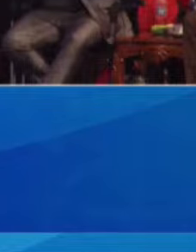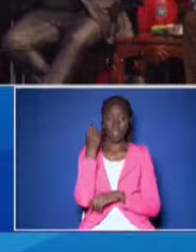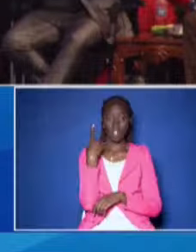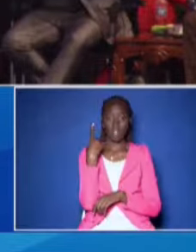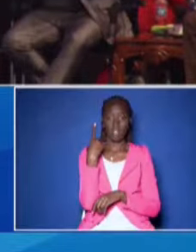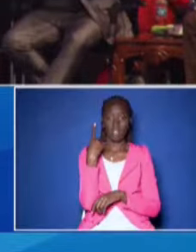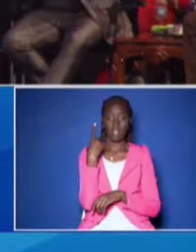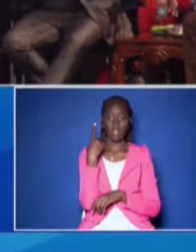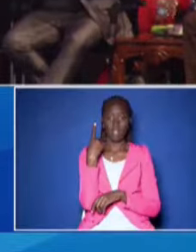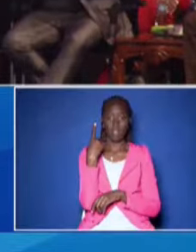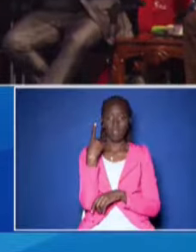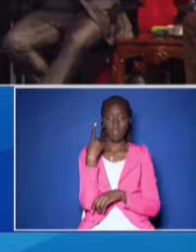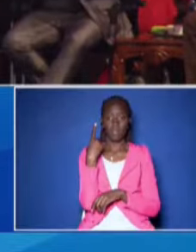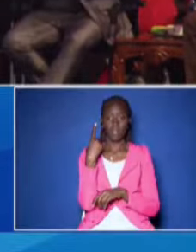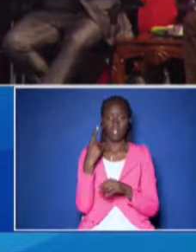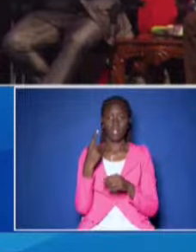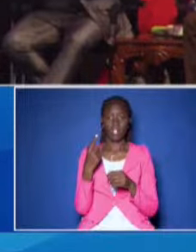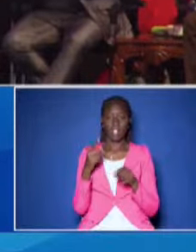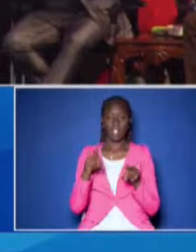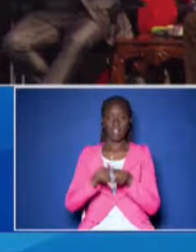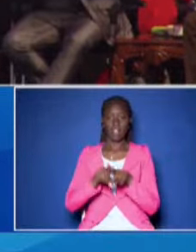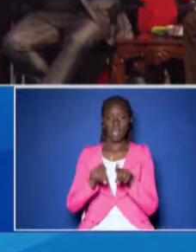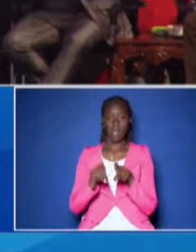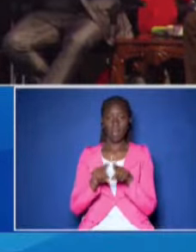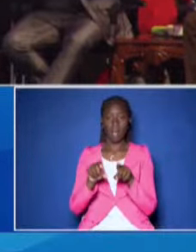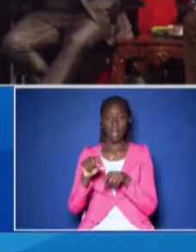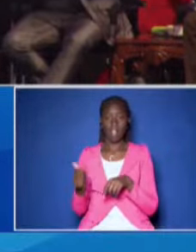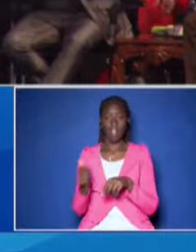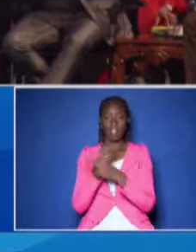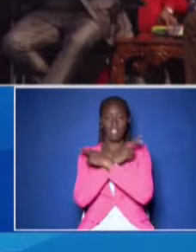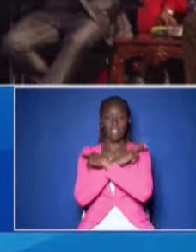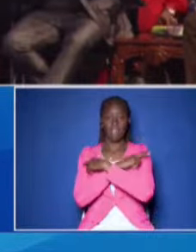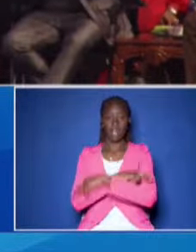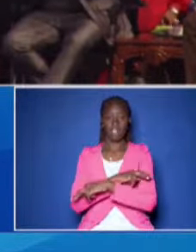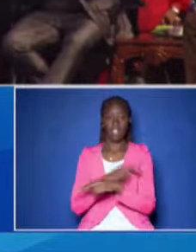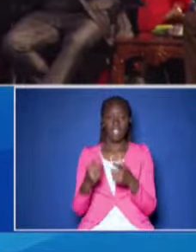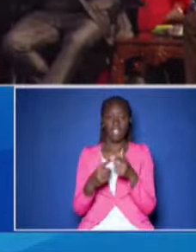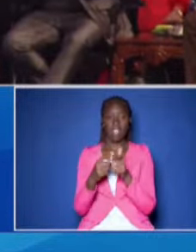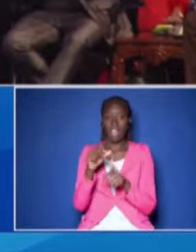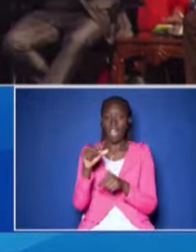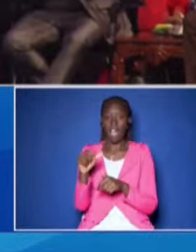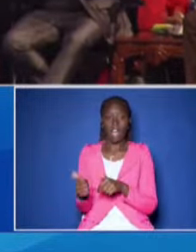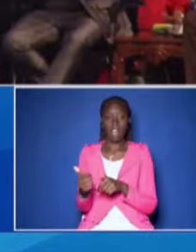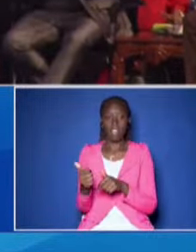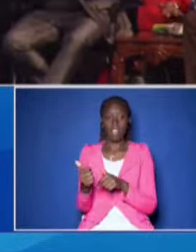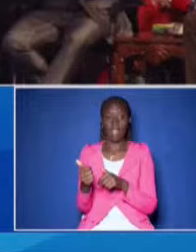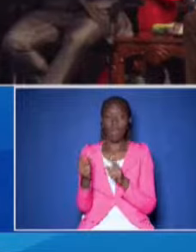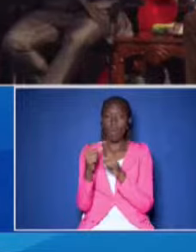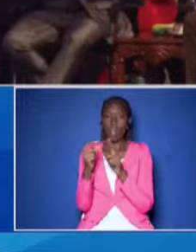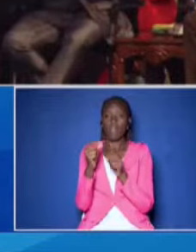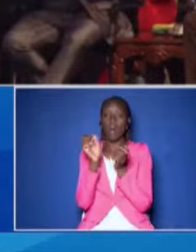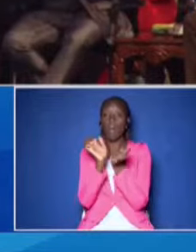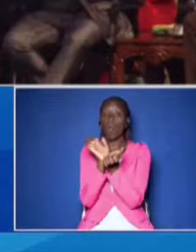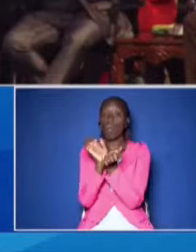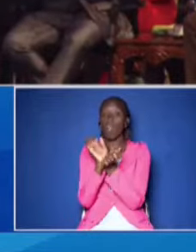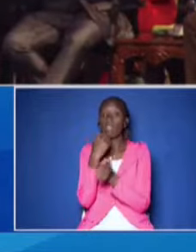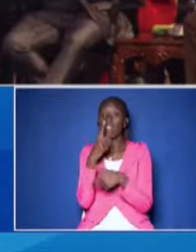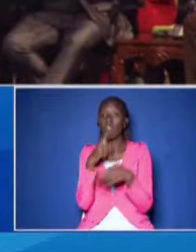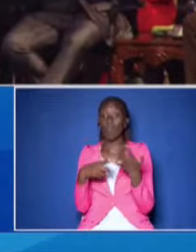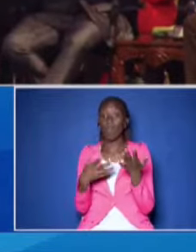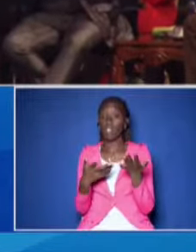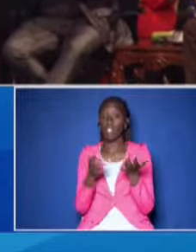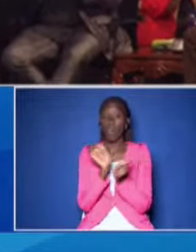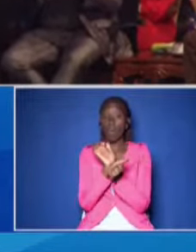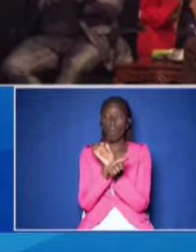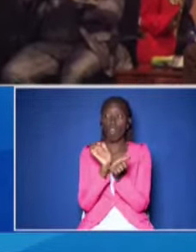unlearned and unstable rest as they do also the other scriptures what he's saying is